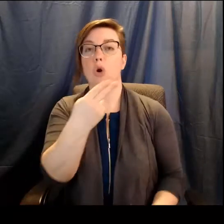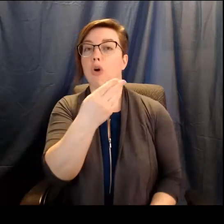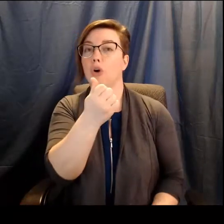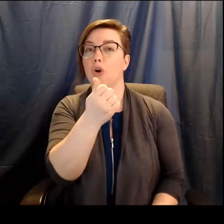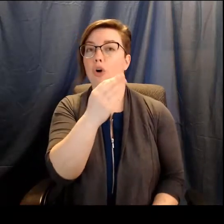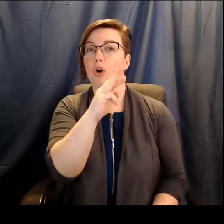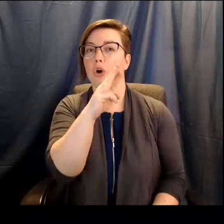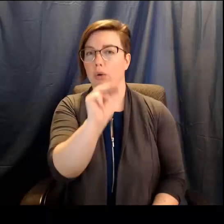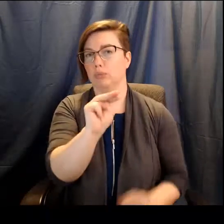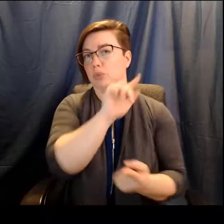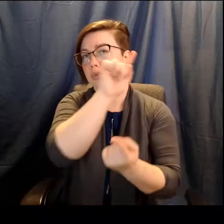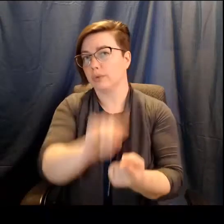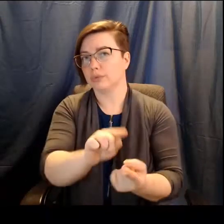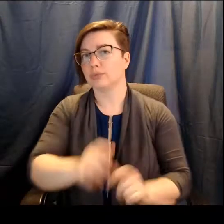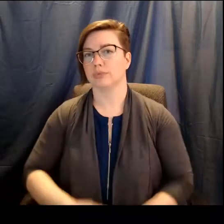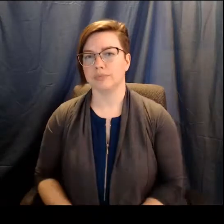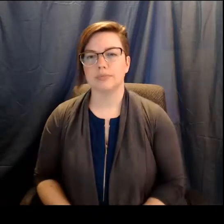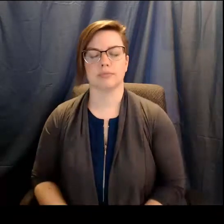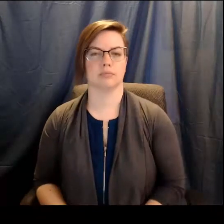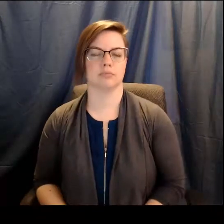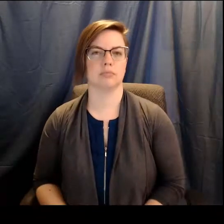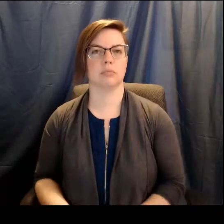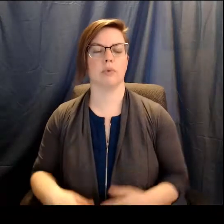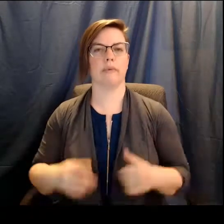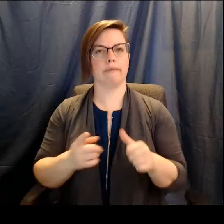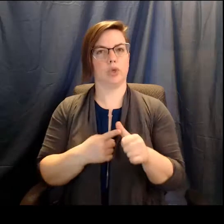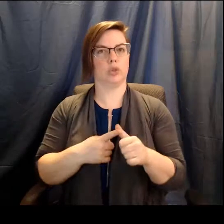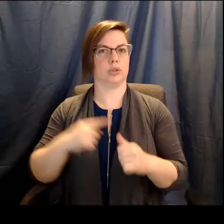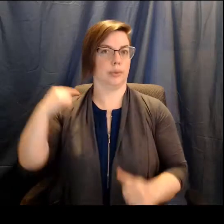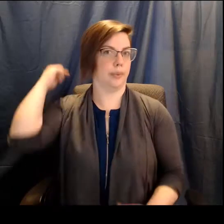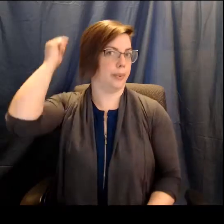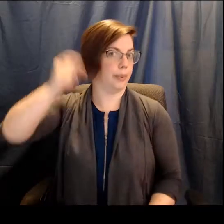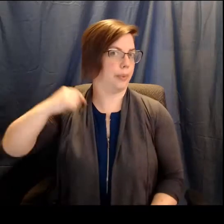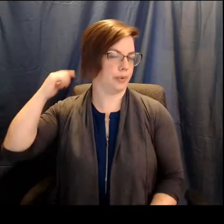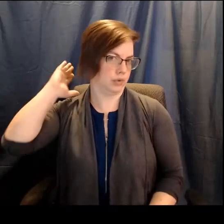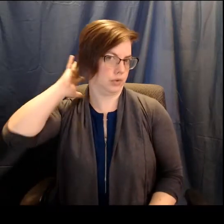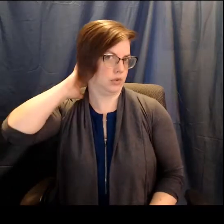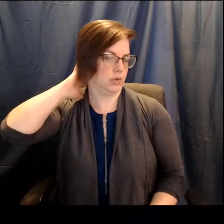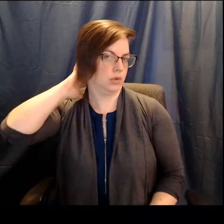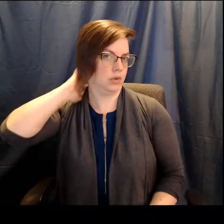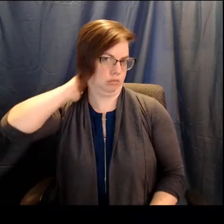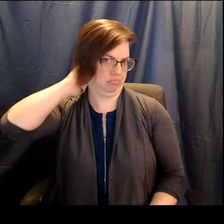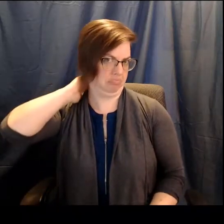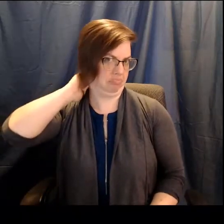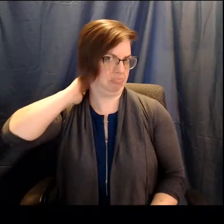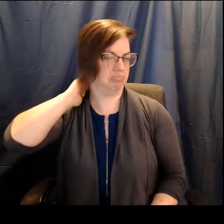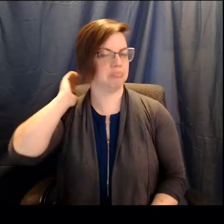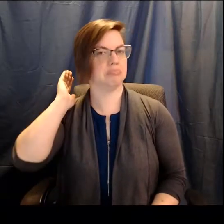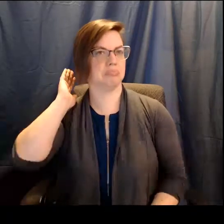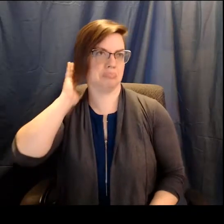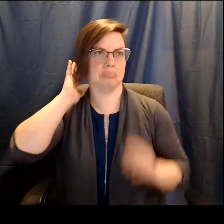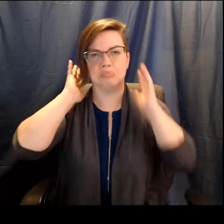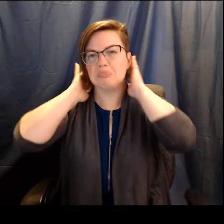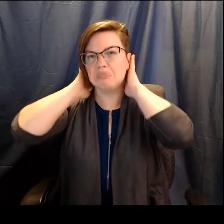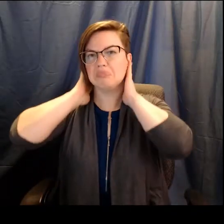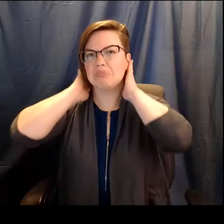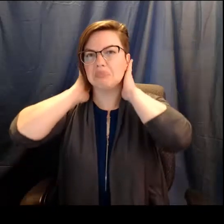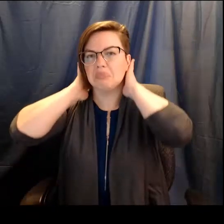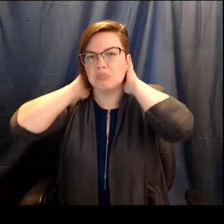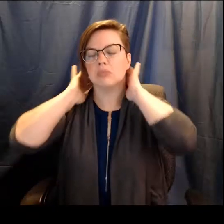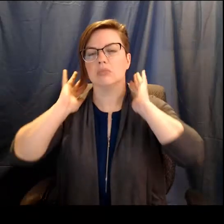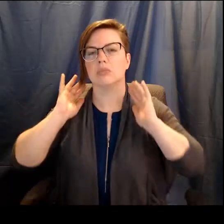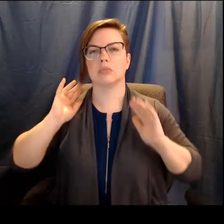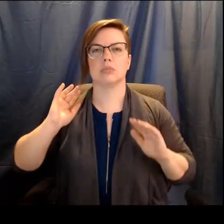top of her head and just work our way down through those circles. So the highest circle there is around her neck, kind of around her ear, but around her